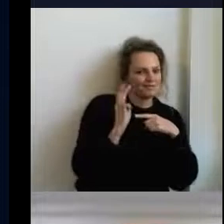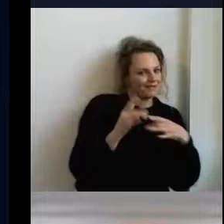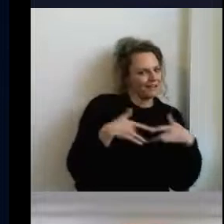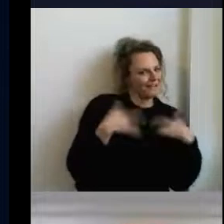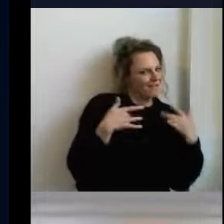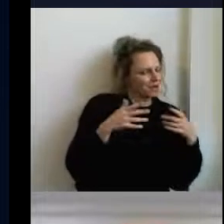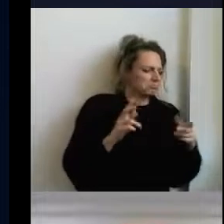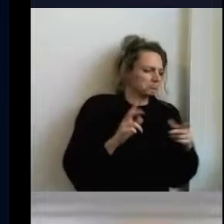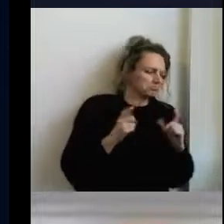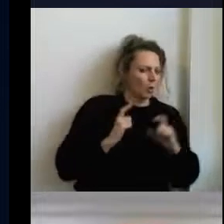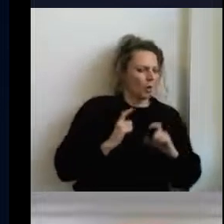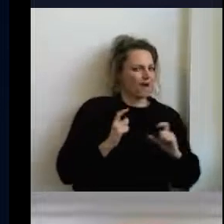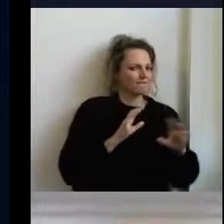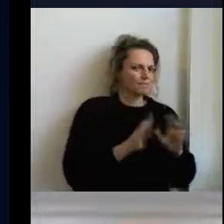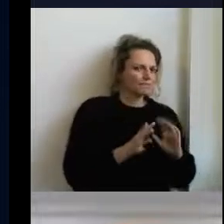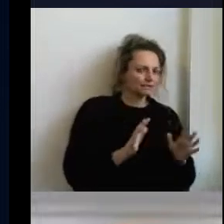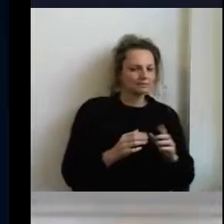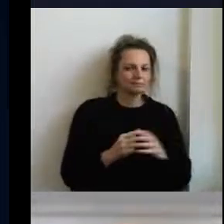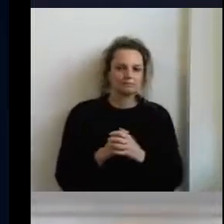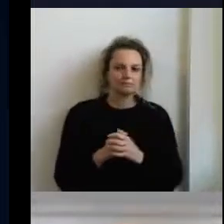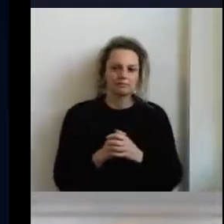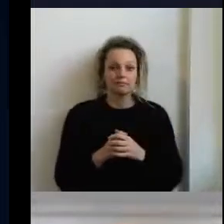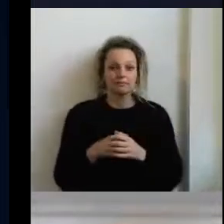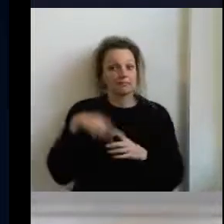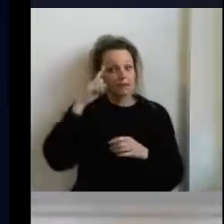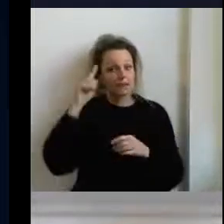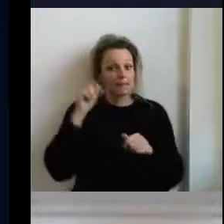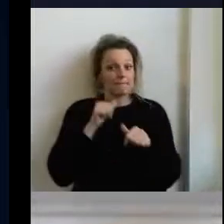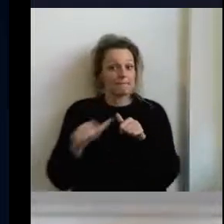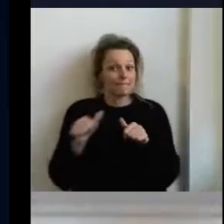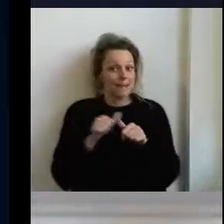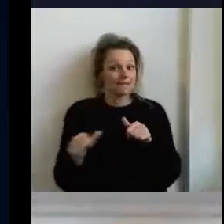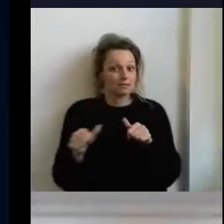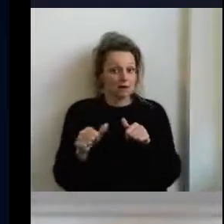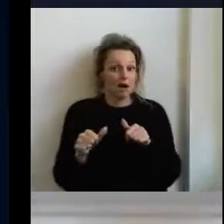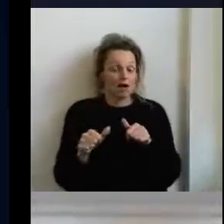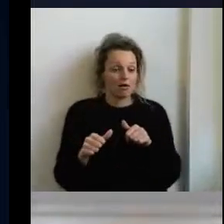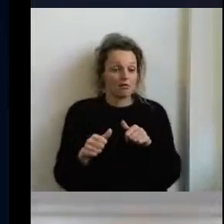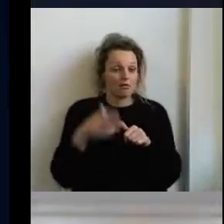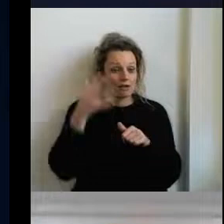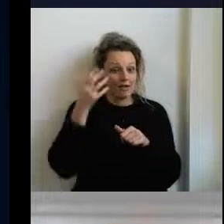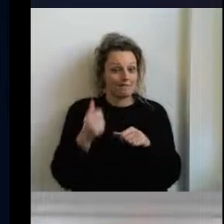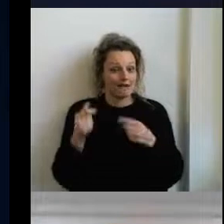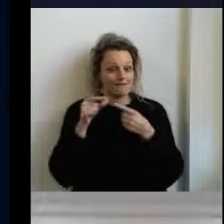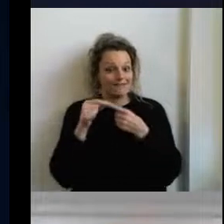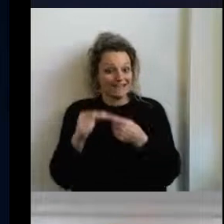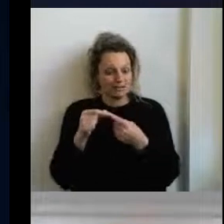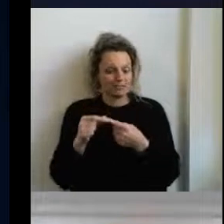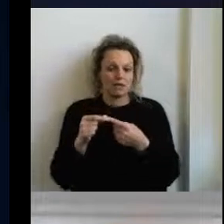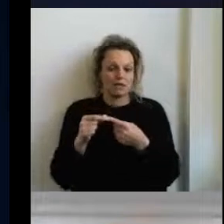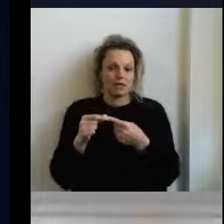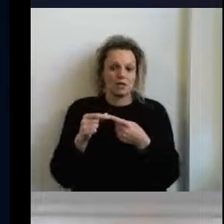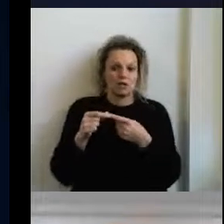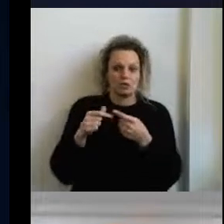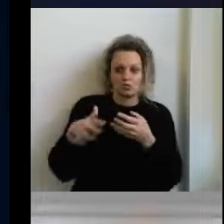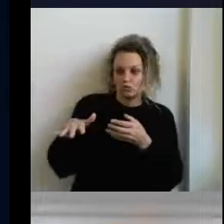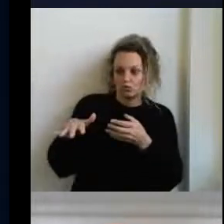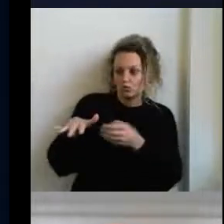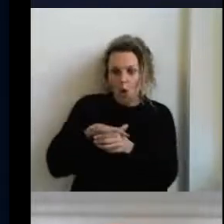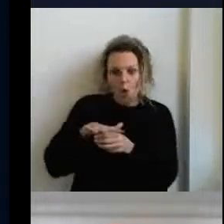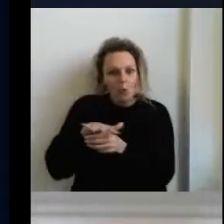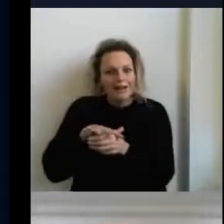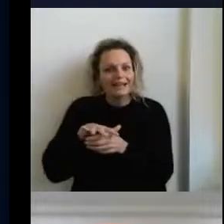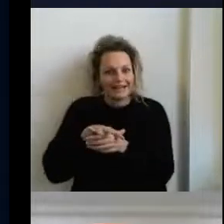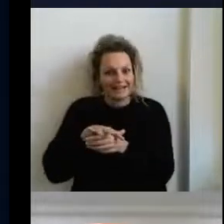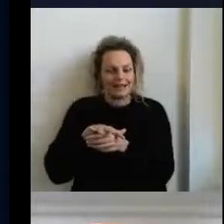would be better if at some point it can have a facility to process it locally. So you know, if you don't have internet access at